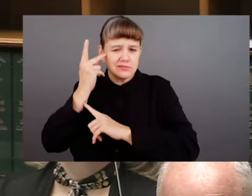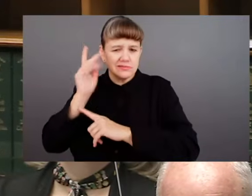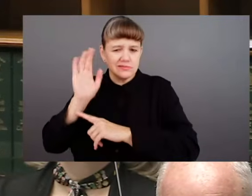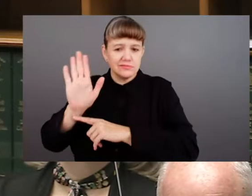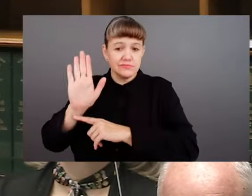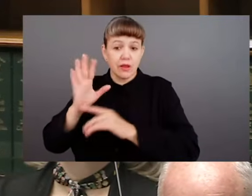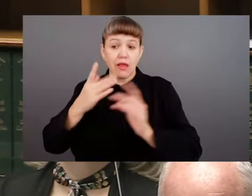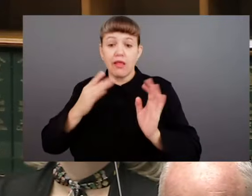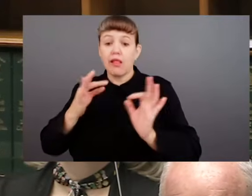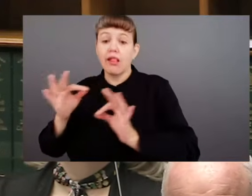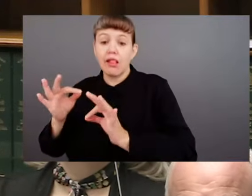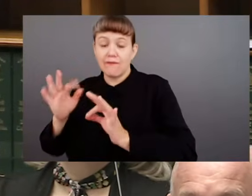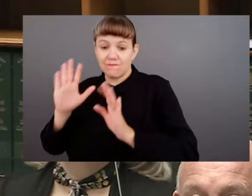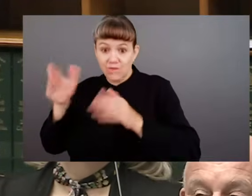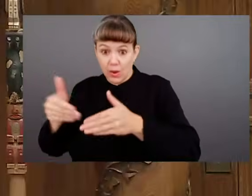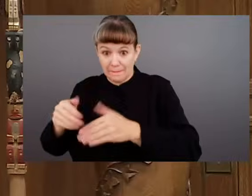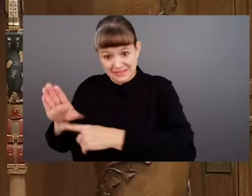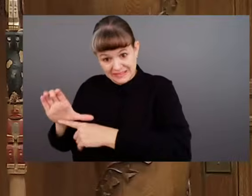and unwelcome.